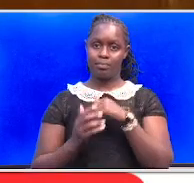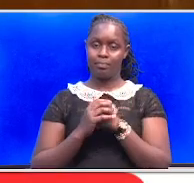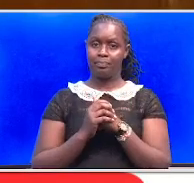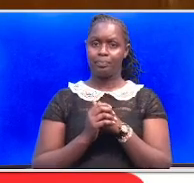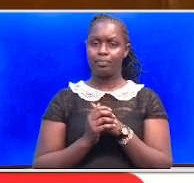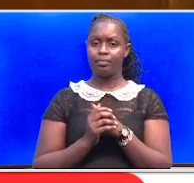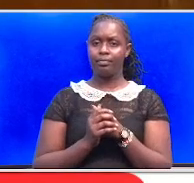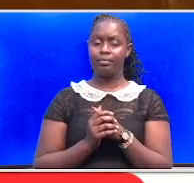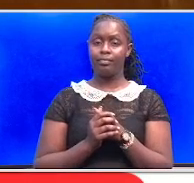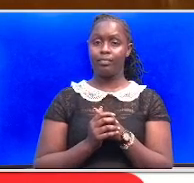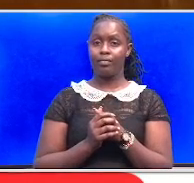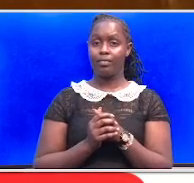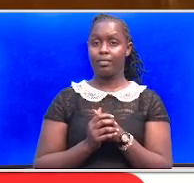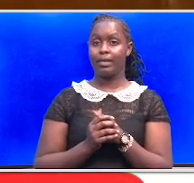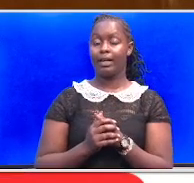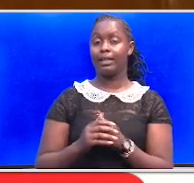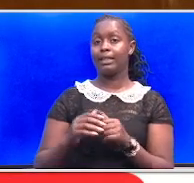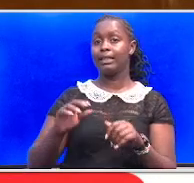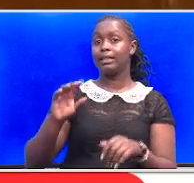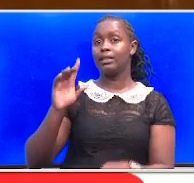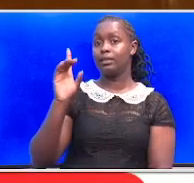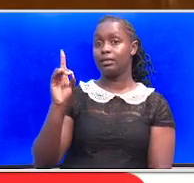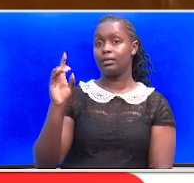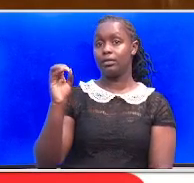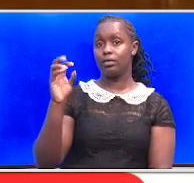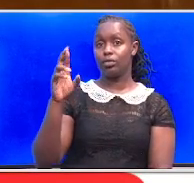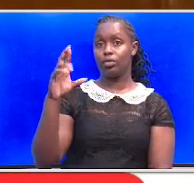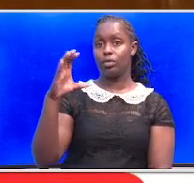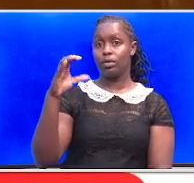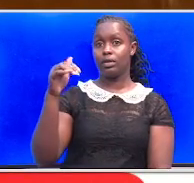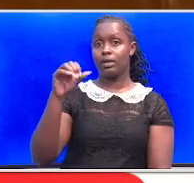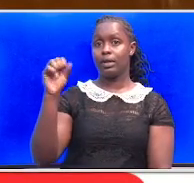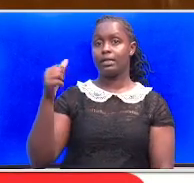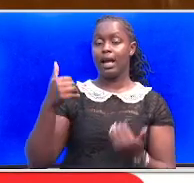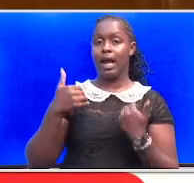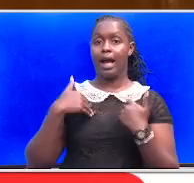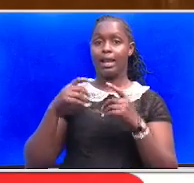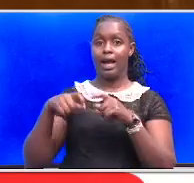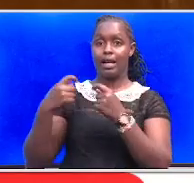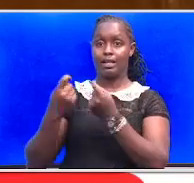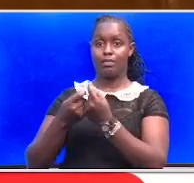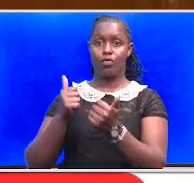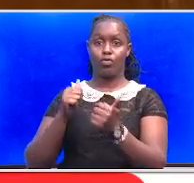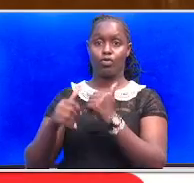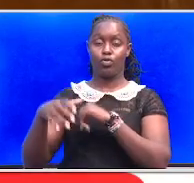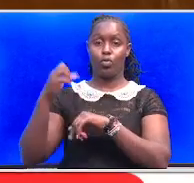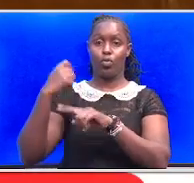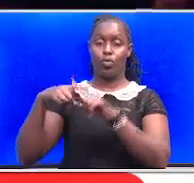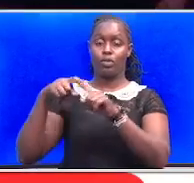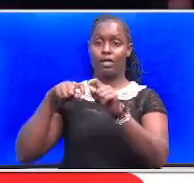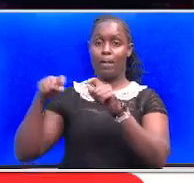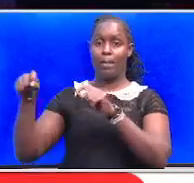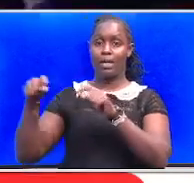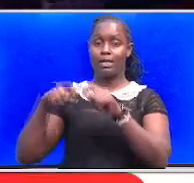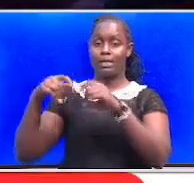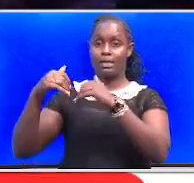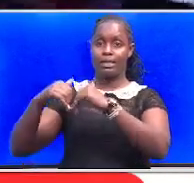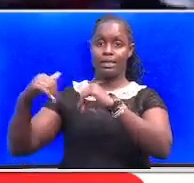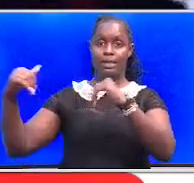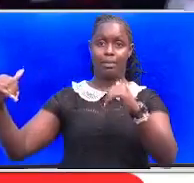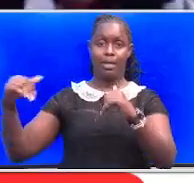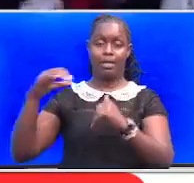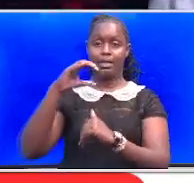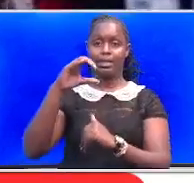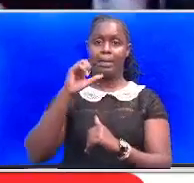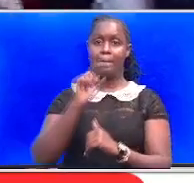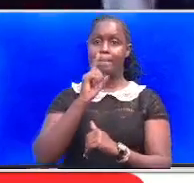Her Excellency, the Second Lady, had a delegation, and that is a delegation that we were managing separately. The CS said